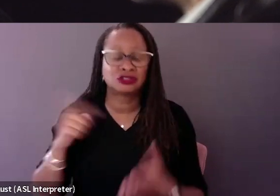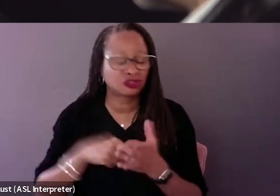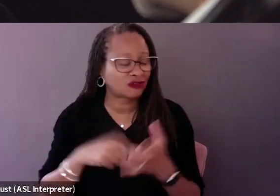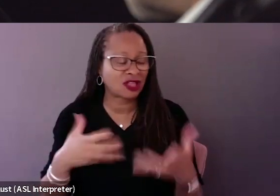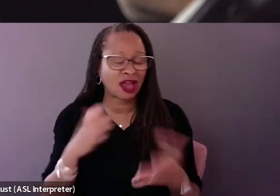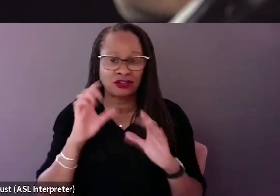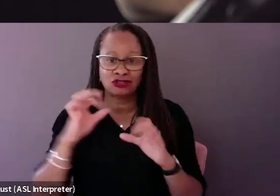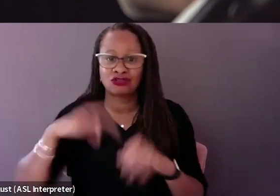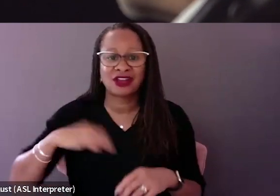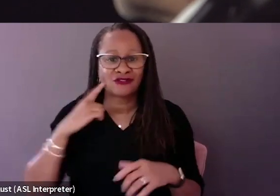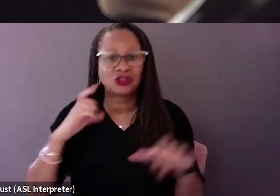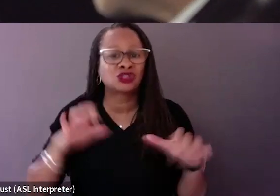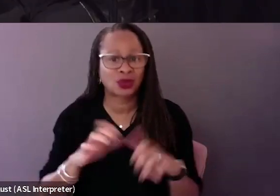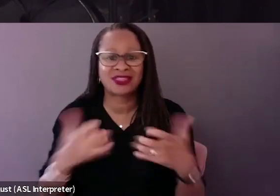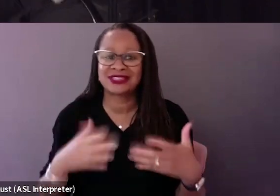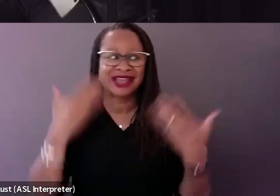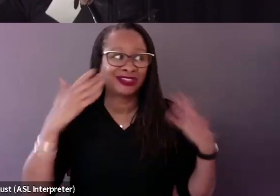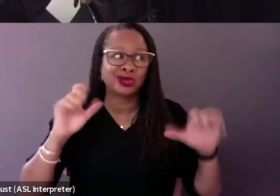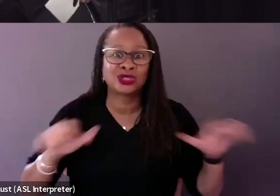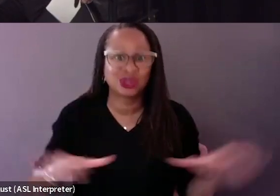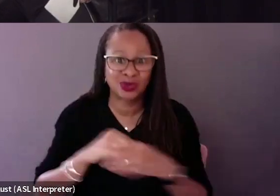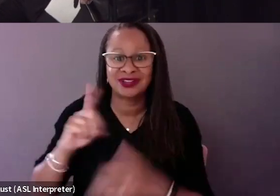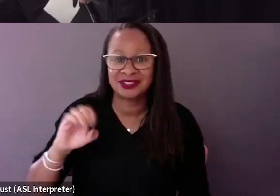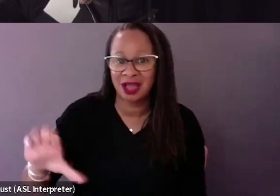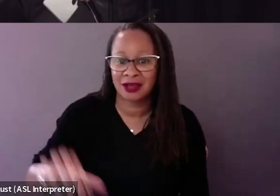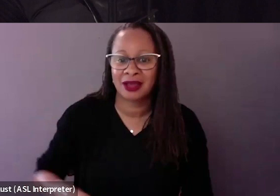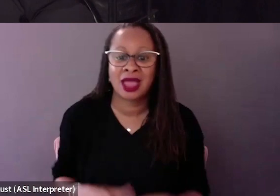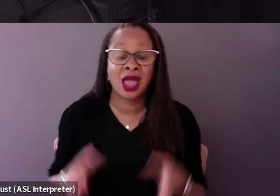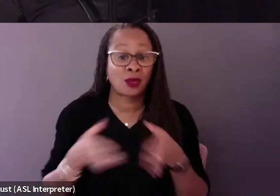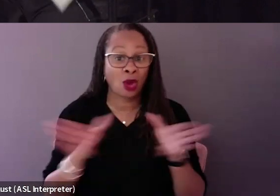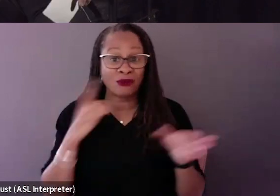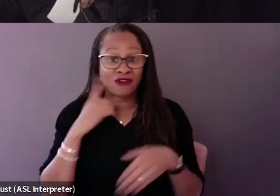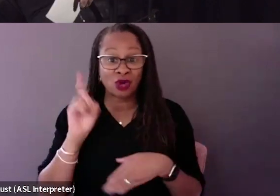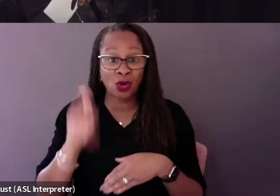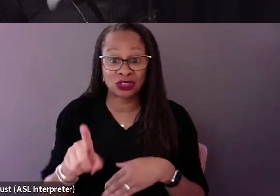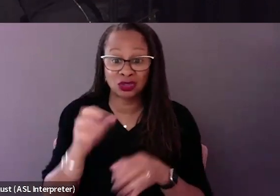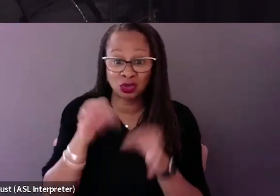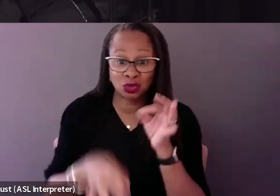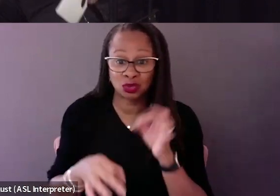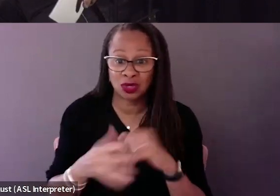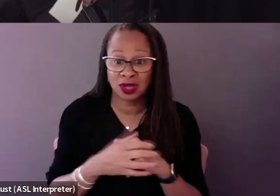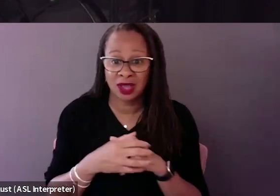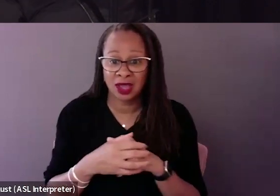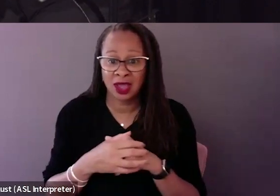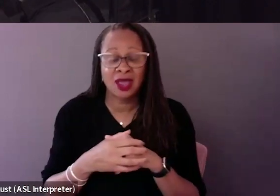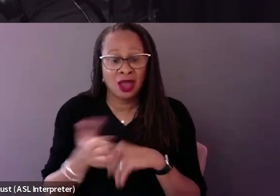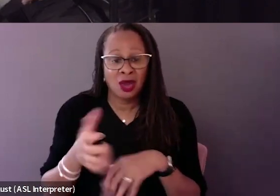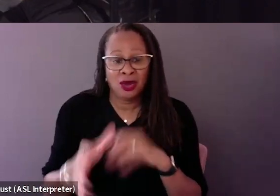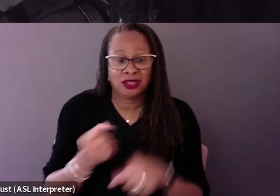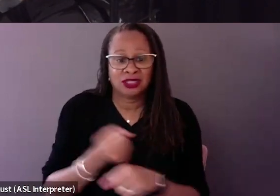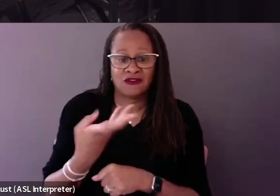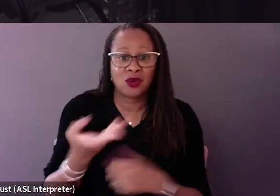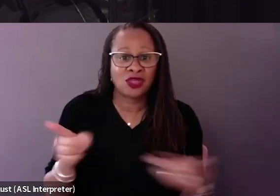you could do in a documentary. Now we're going to open it up for questions in a little bit, so I've got to maybe take a couple of those in a